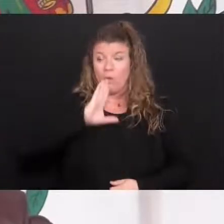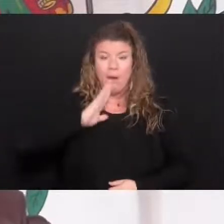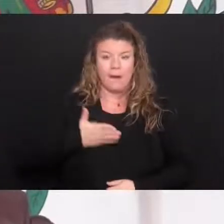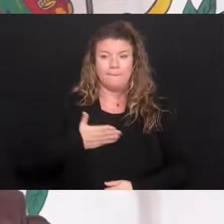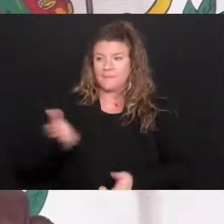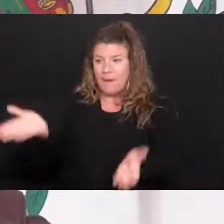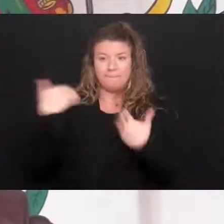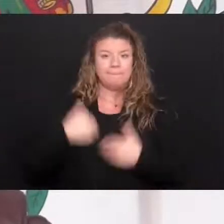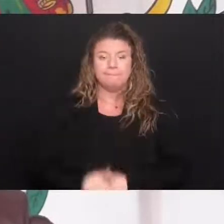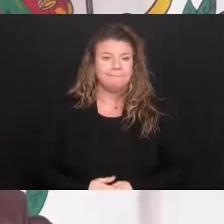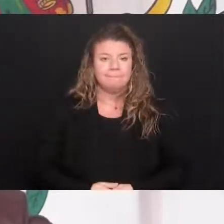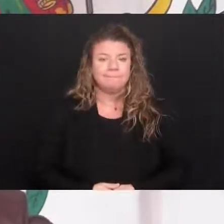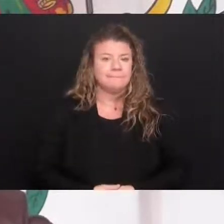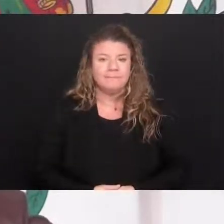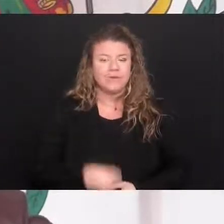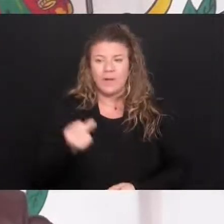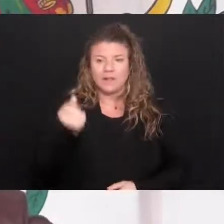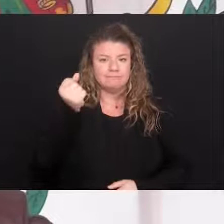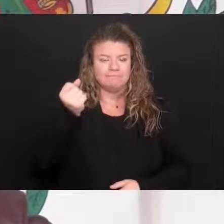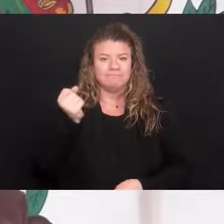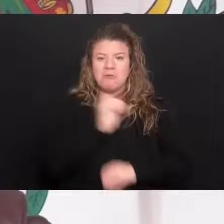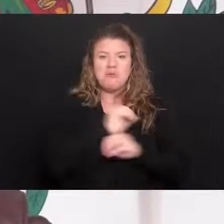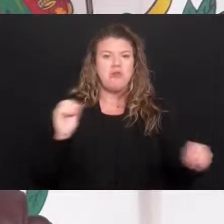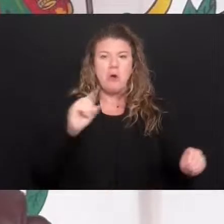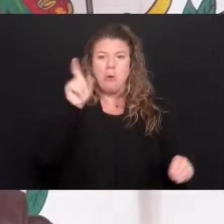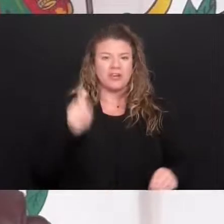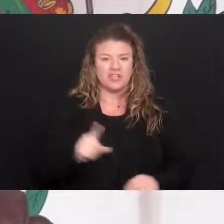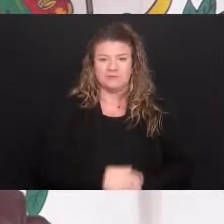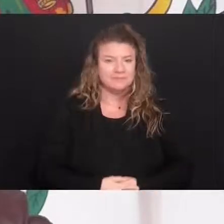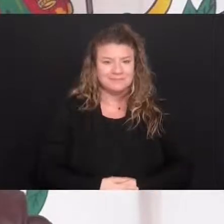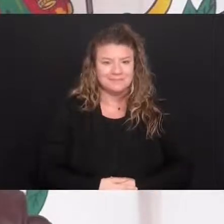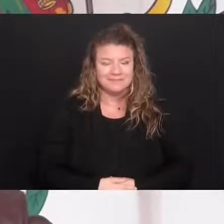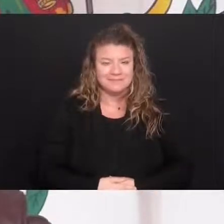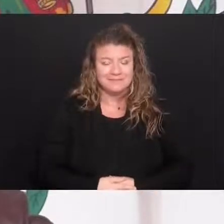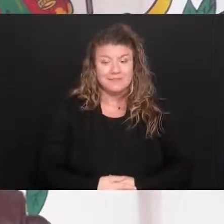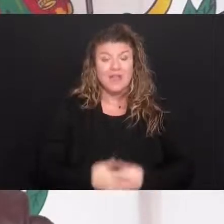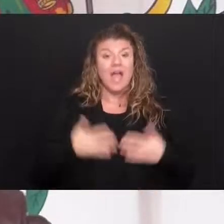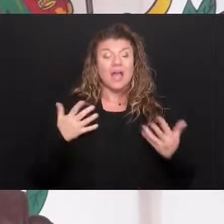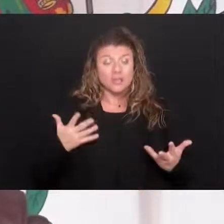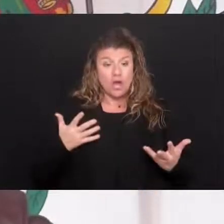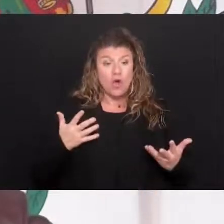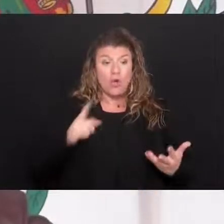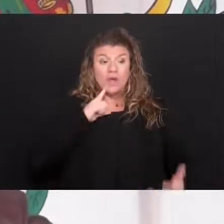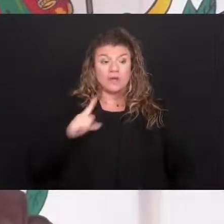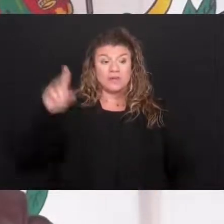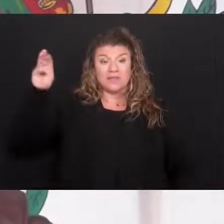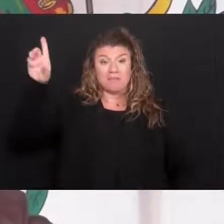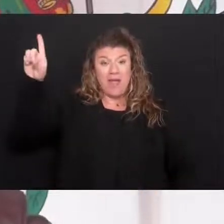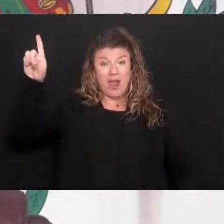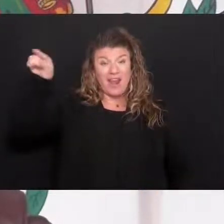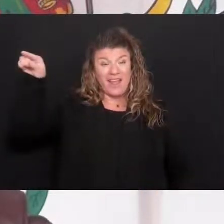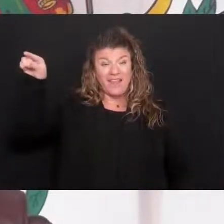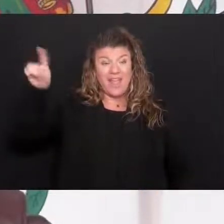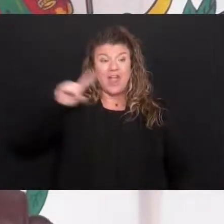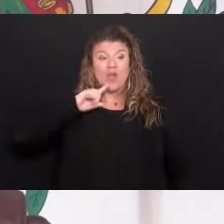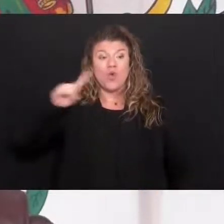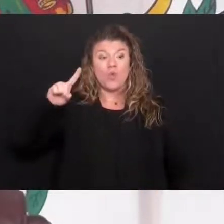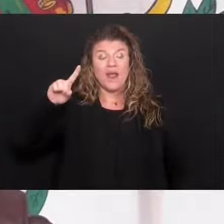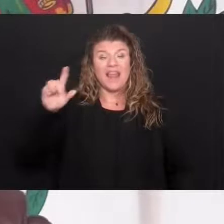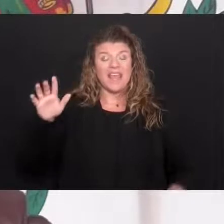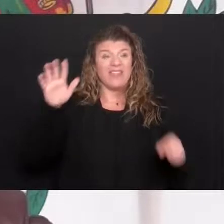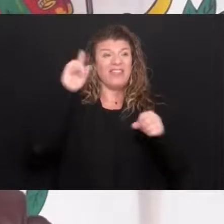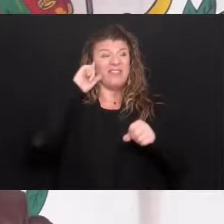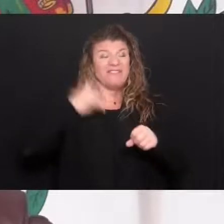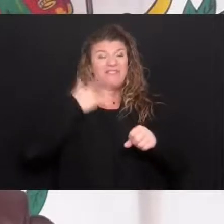in a millisecond. And then from the standpoint, does Maryland really think that they're totally out of tune